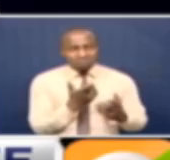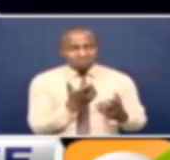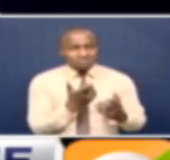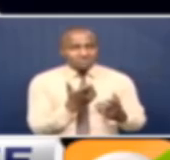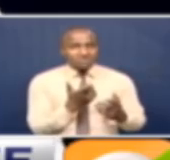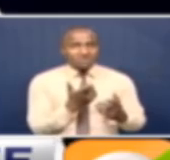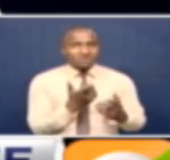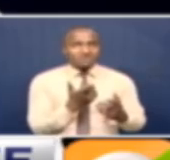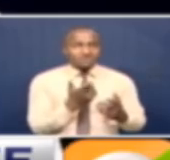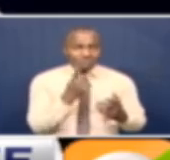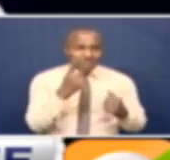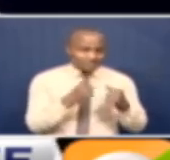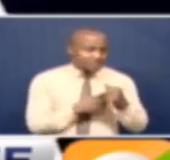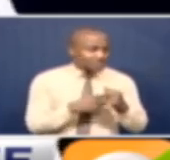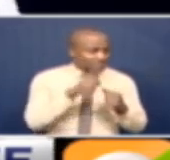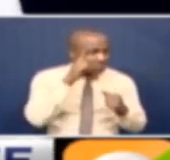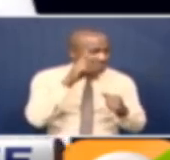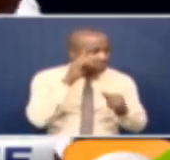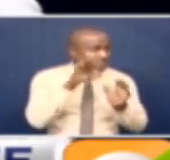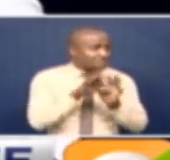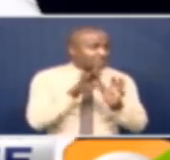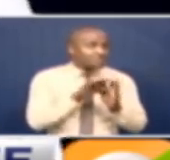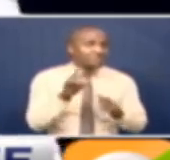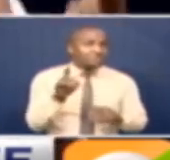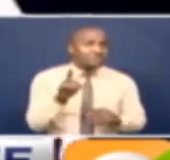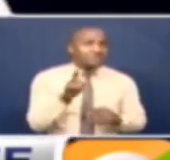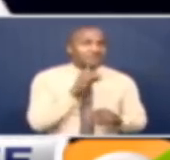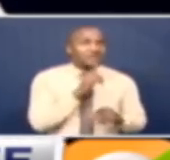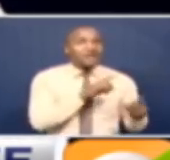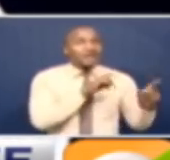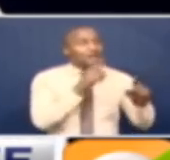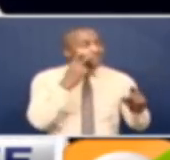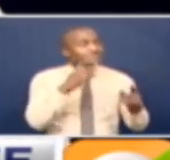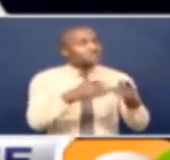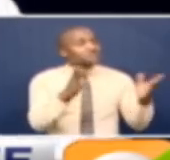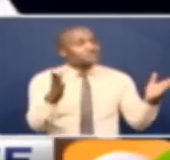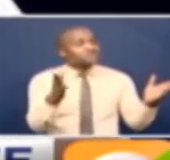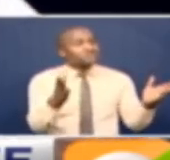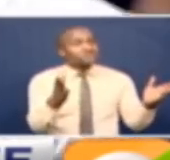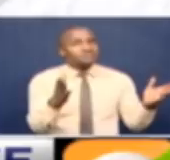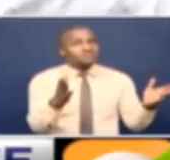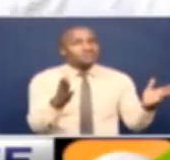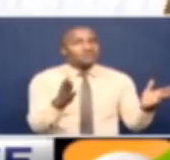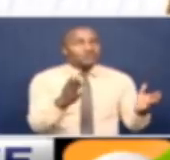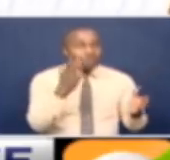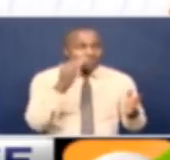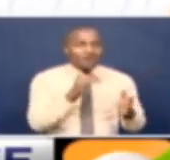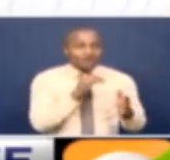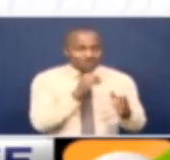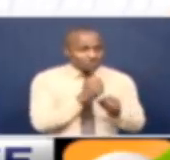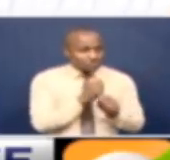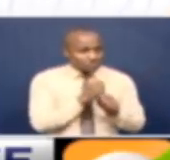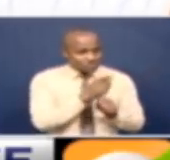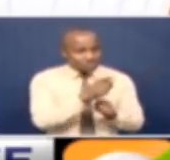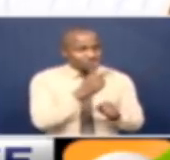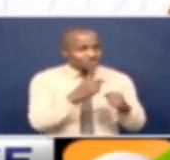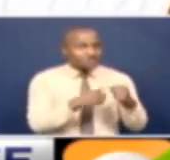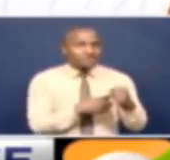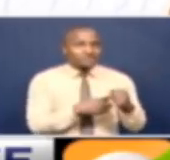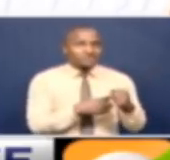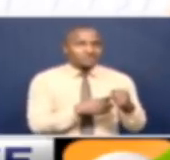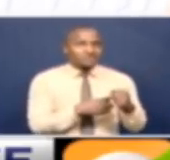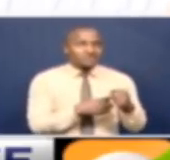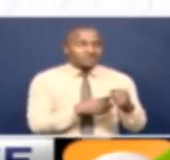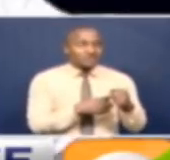poll on the 26th to say, now come and see our servers, we've opened our servers. Why didn't they do that for the 26th, for the 8th